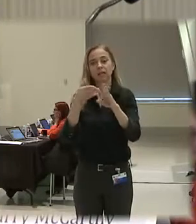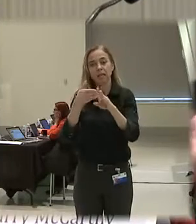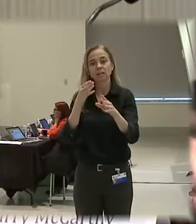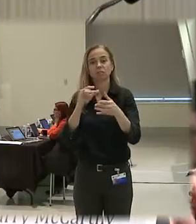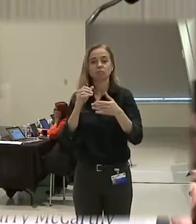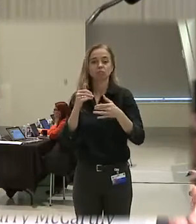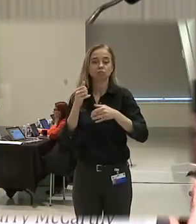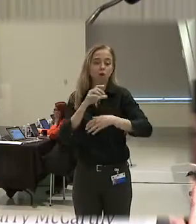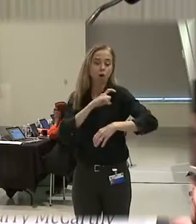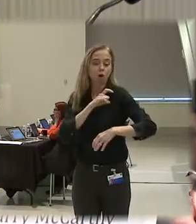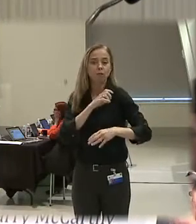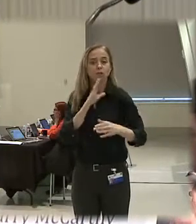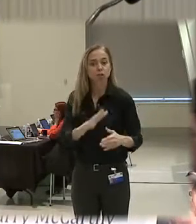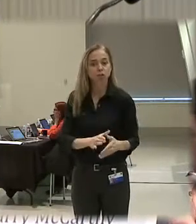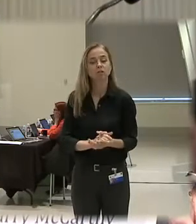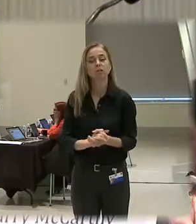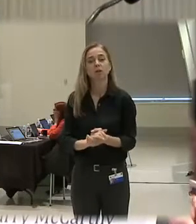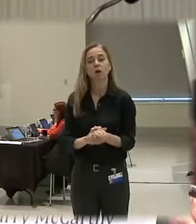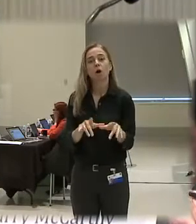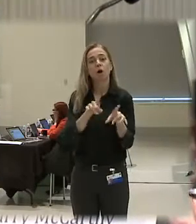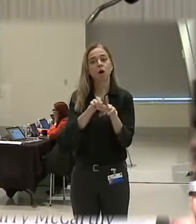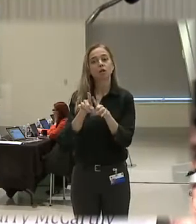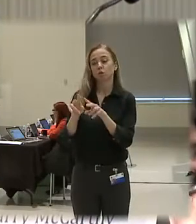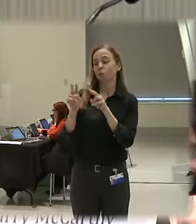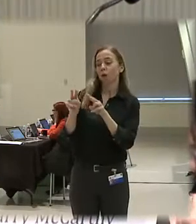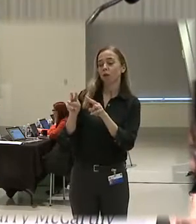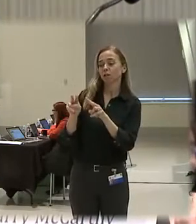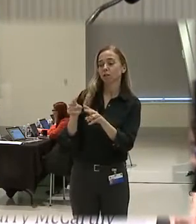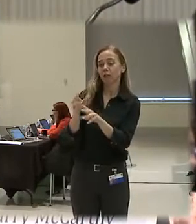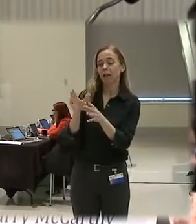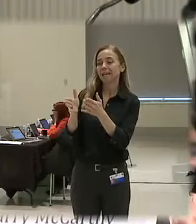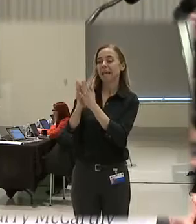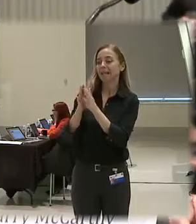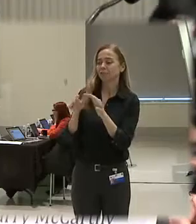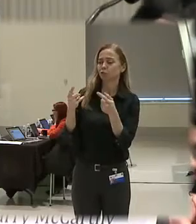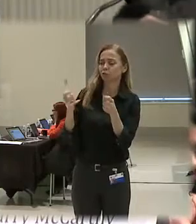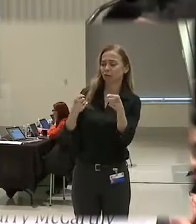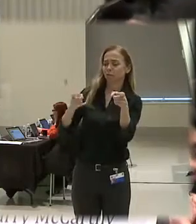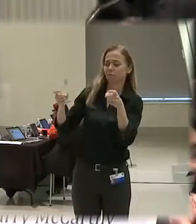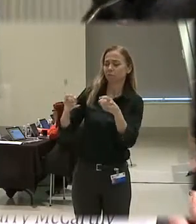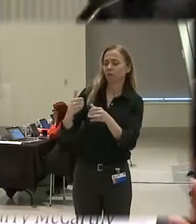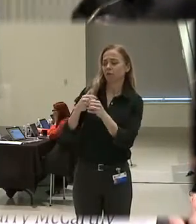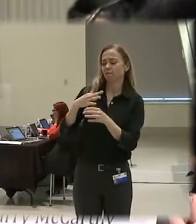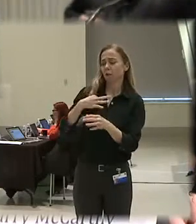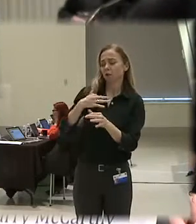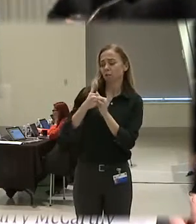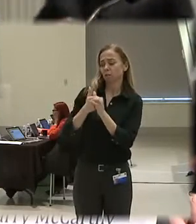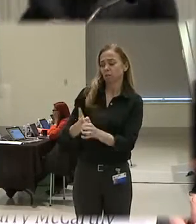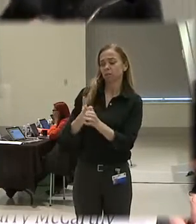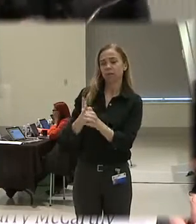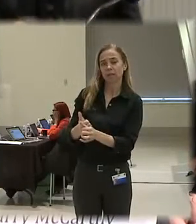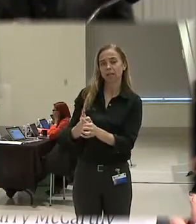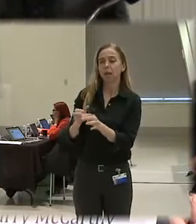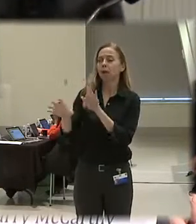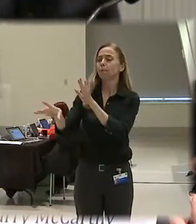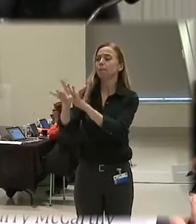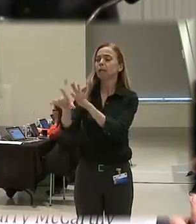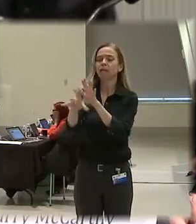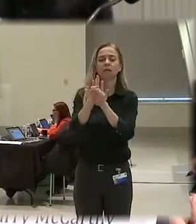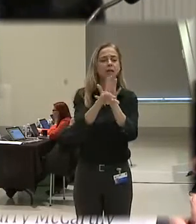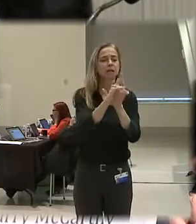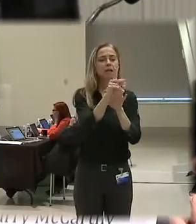organizers as our response to monitor and gain voluntary compliance. Identify and track key suspects, and as